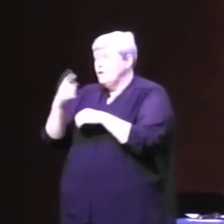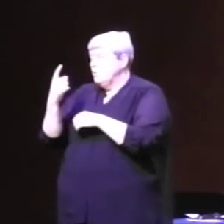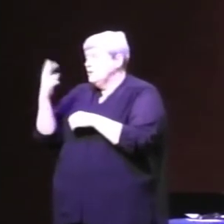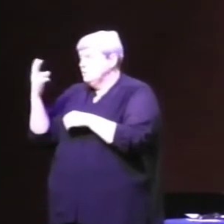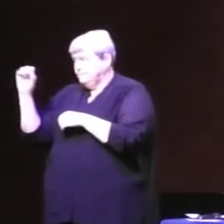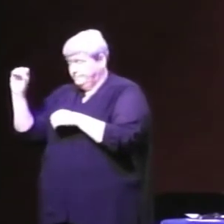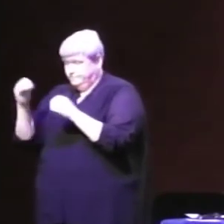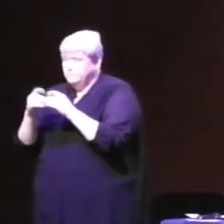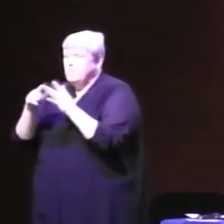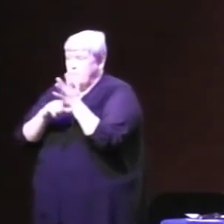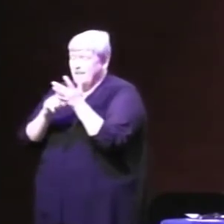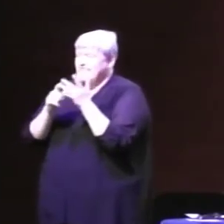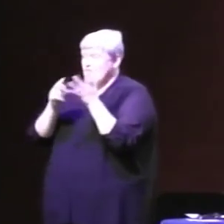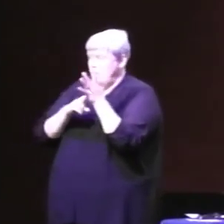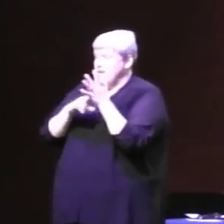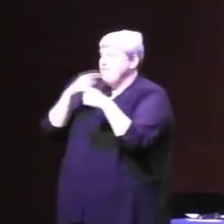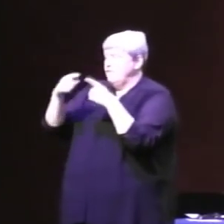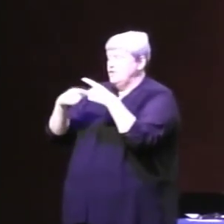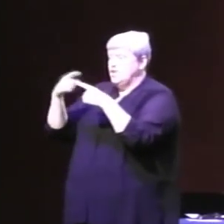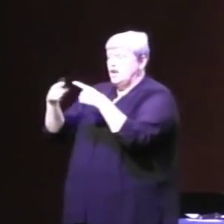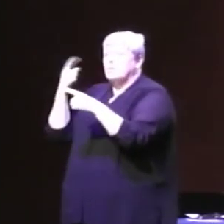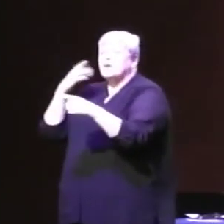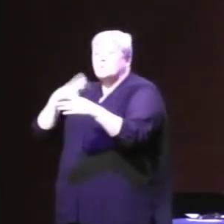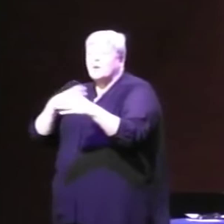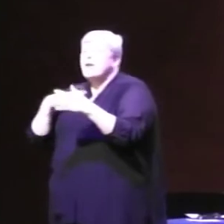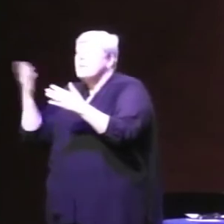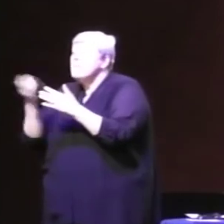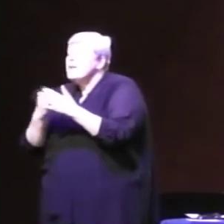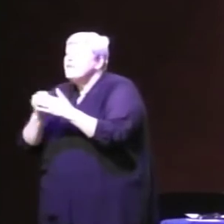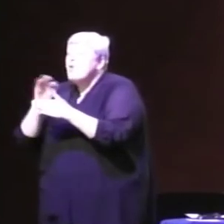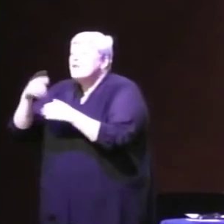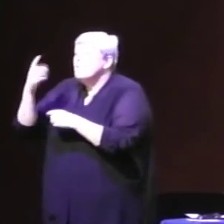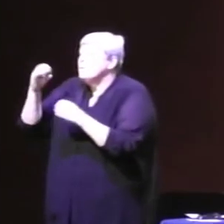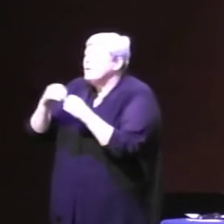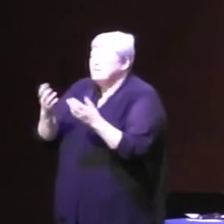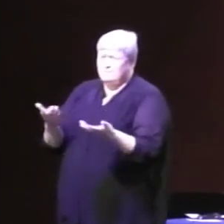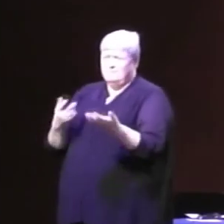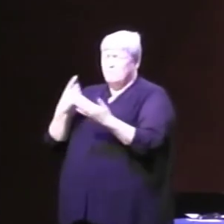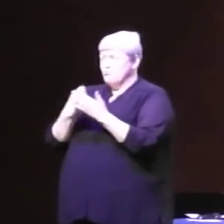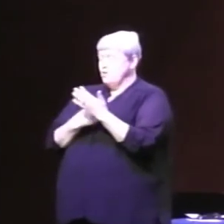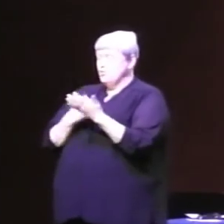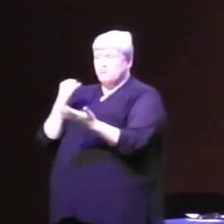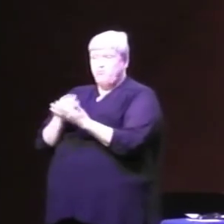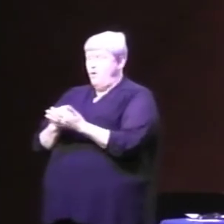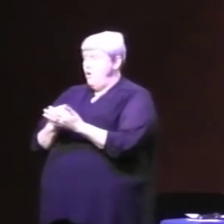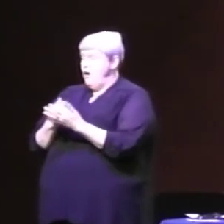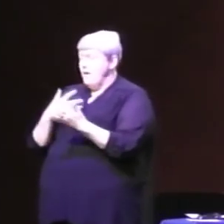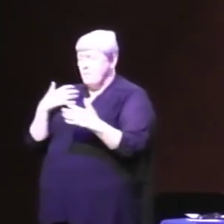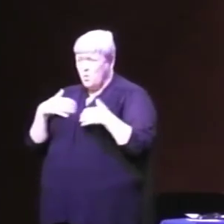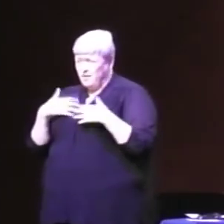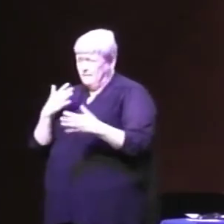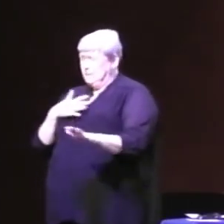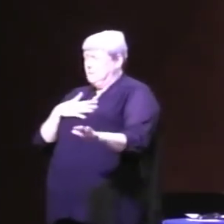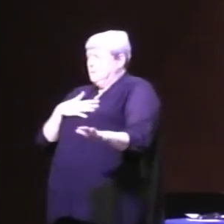per year, yet they still pursue benefit claimants for just over £1 billion. Their priorities are all wrong and their motives are